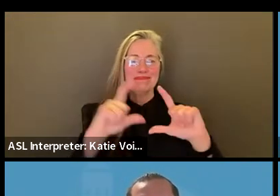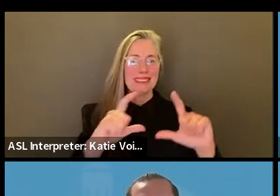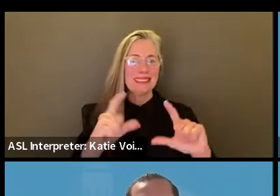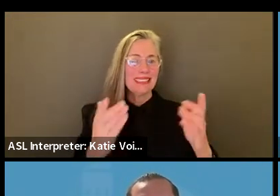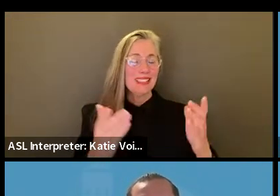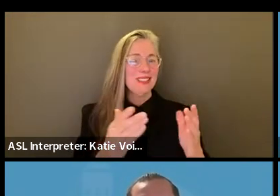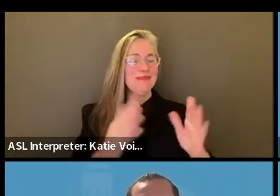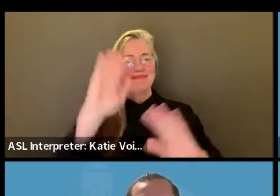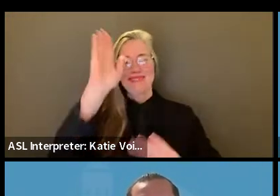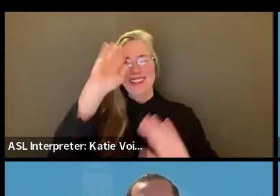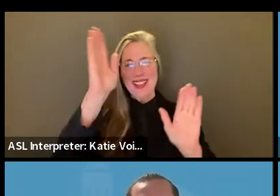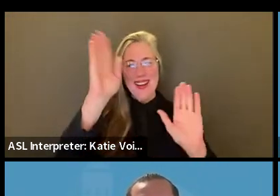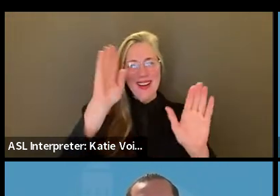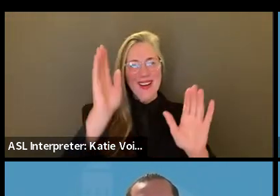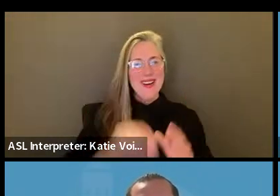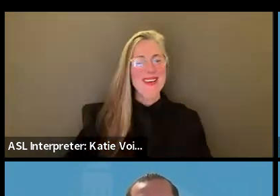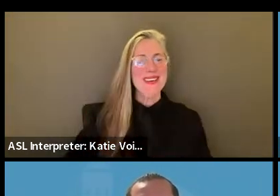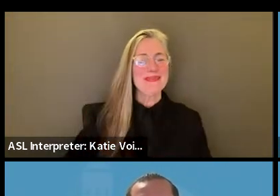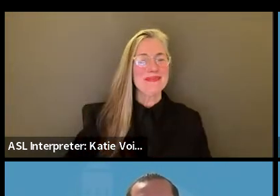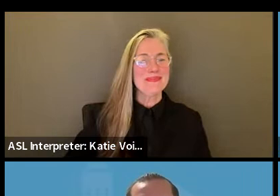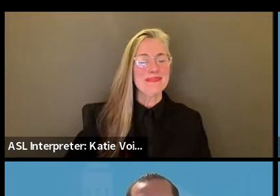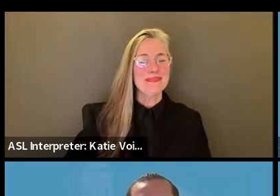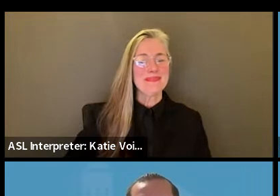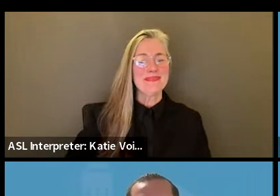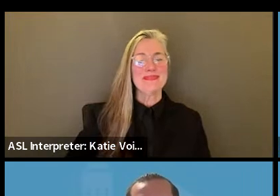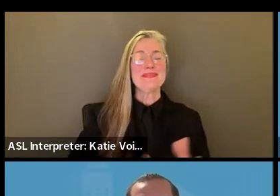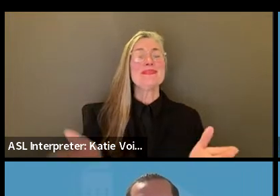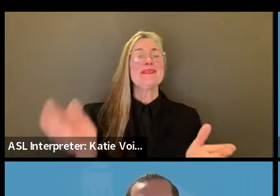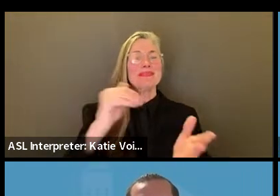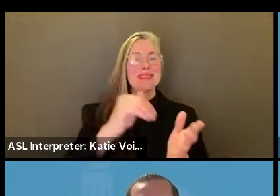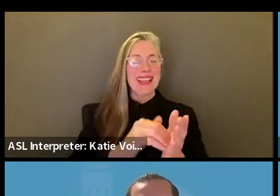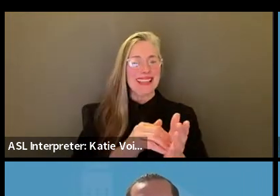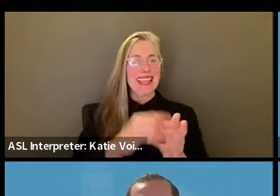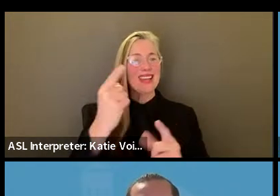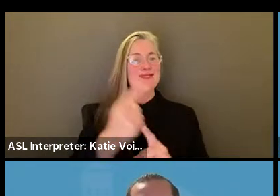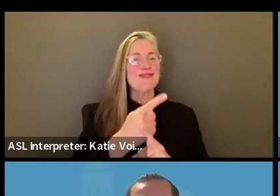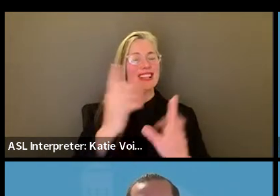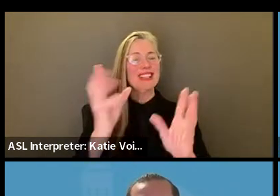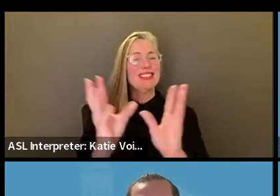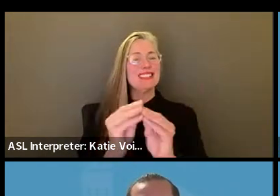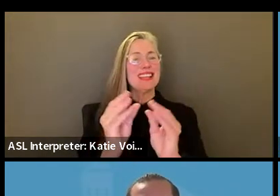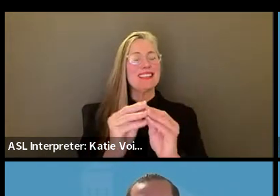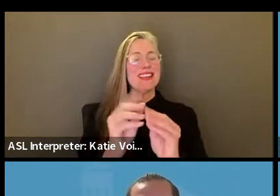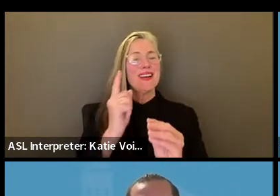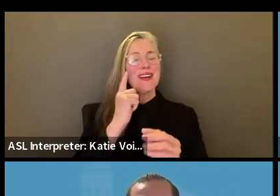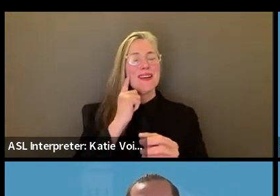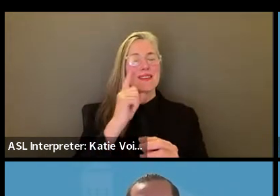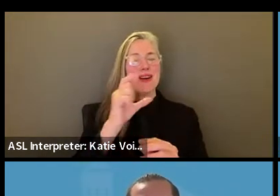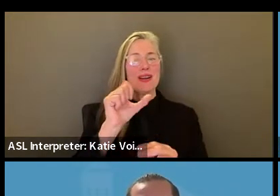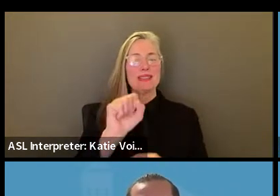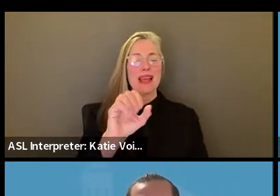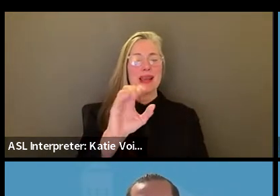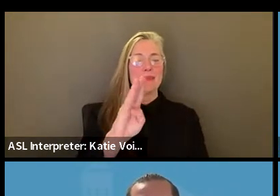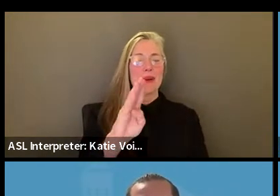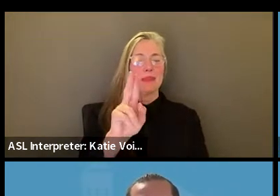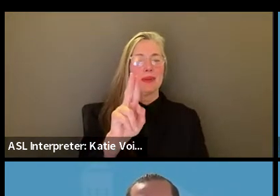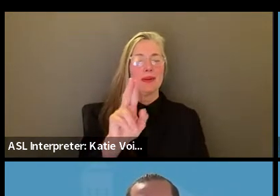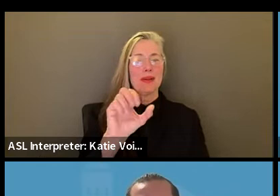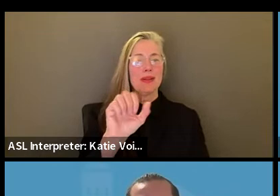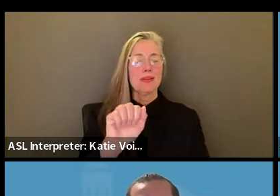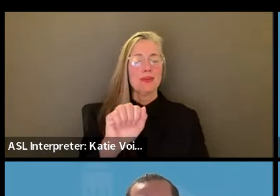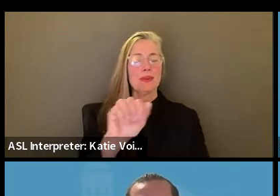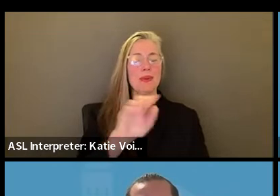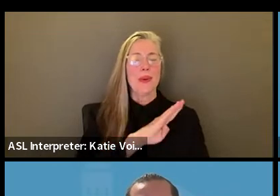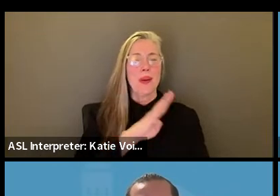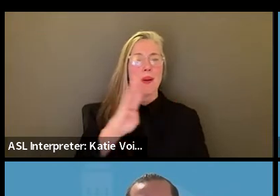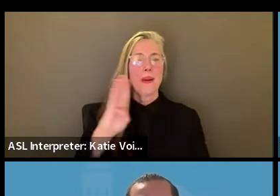Okay. Hello, everyone. Calling us back into regular session of the Santa Barbara Unified School Board of